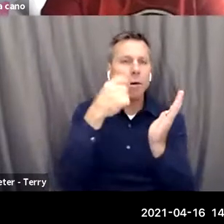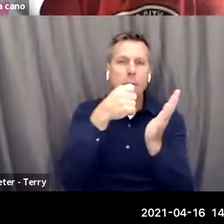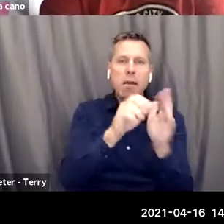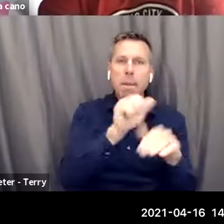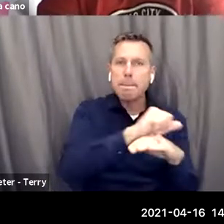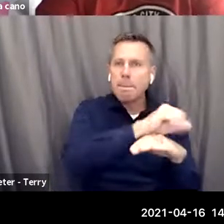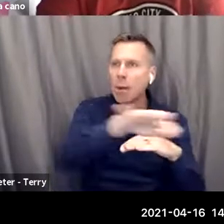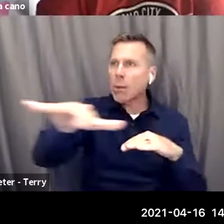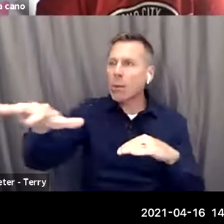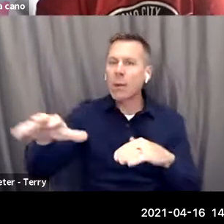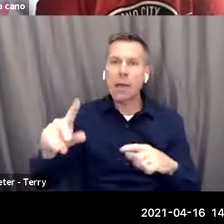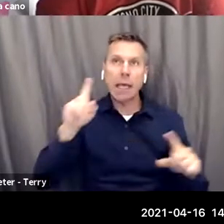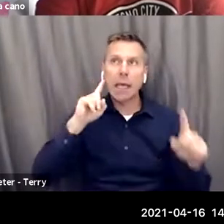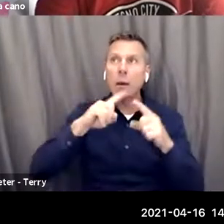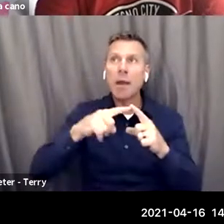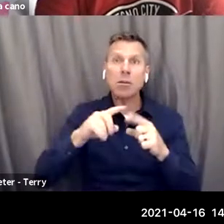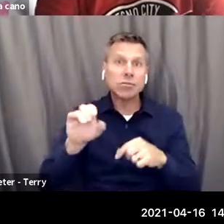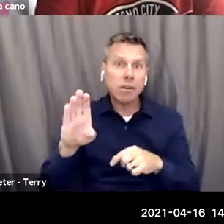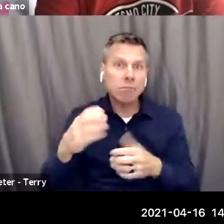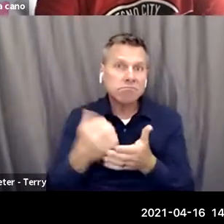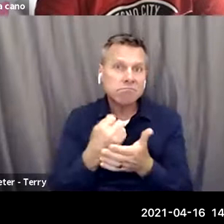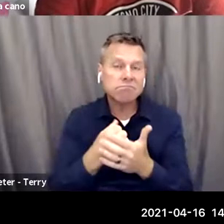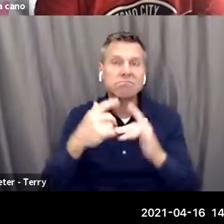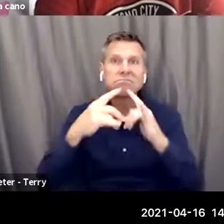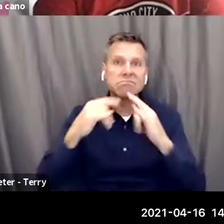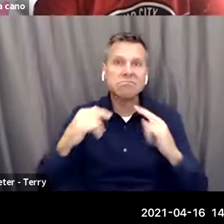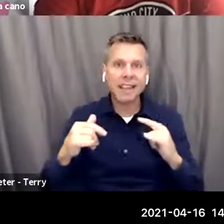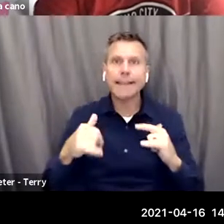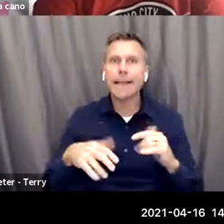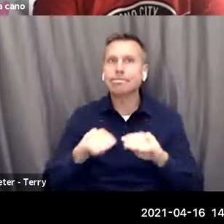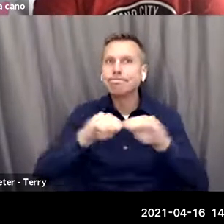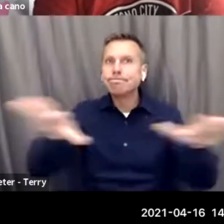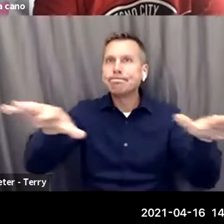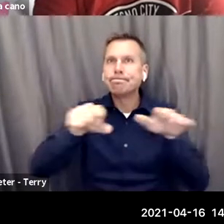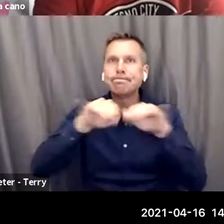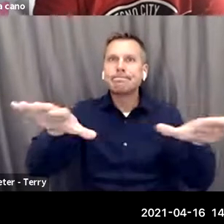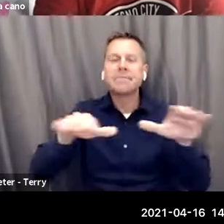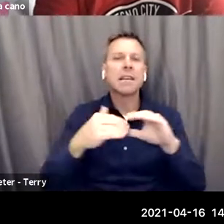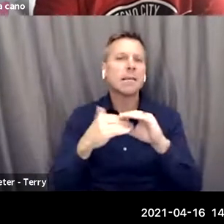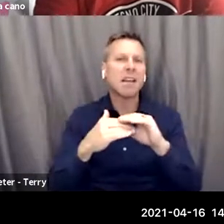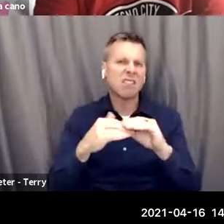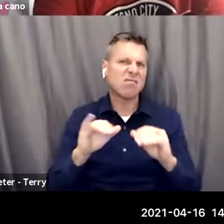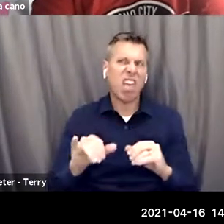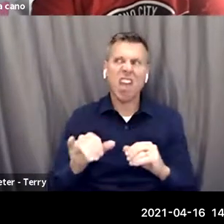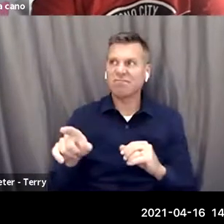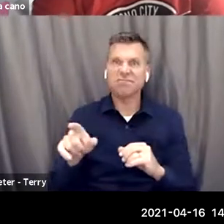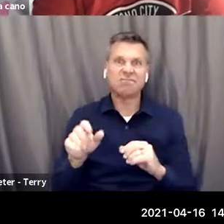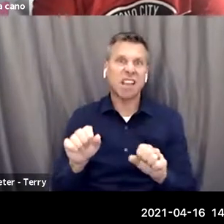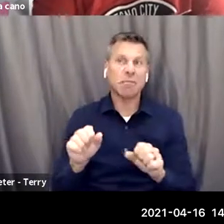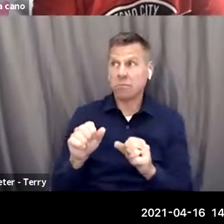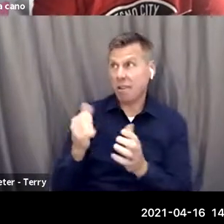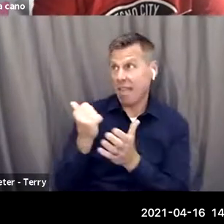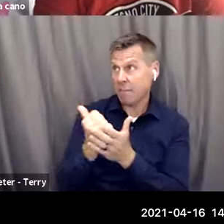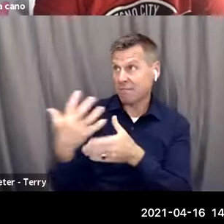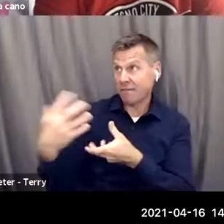about scholarships or job opportunities, we push that out via email. And so that's the primary way. If you would like to be involved, we would love